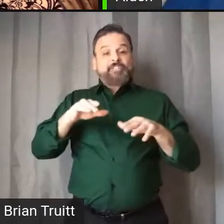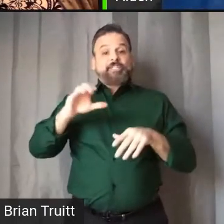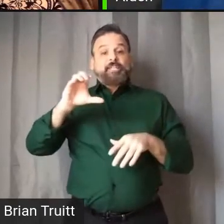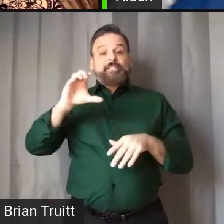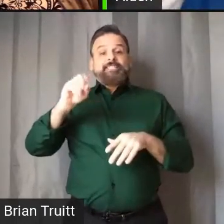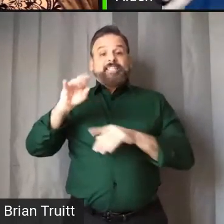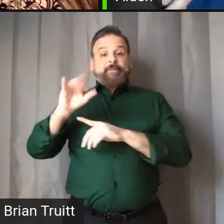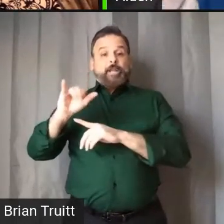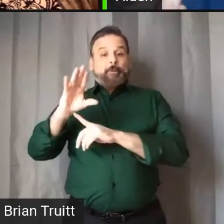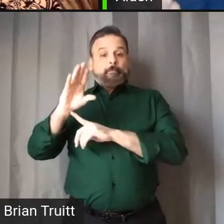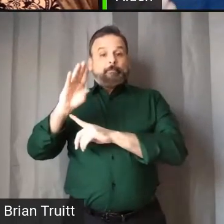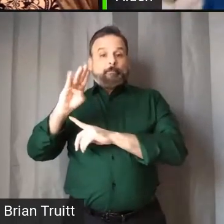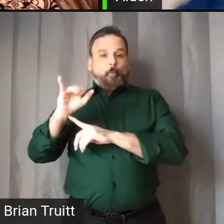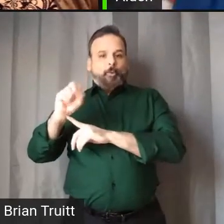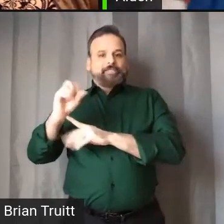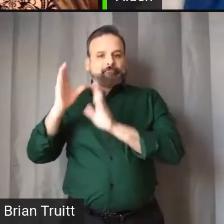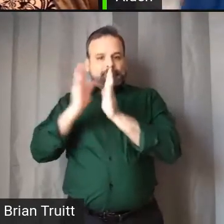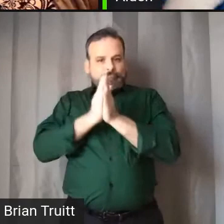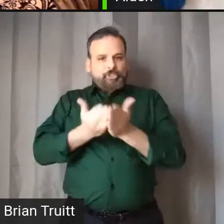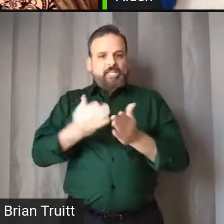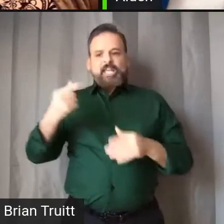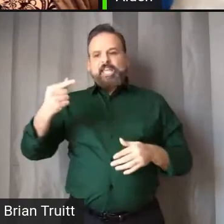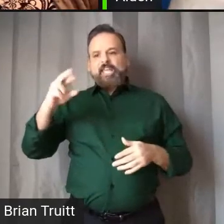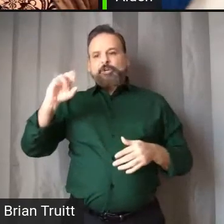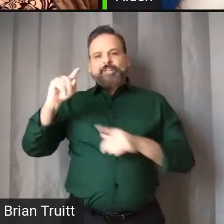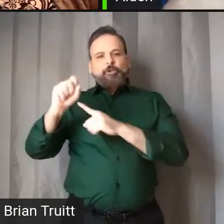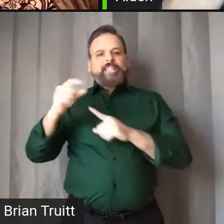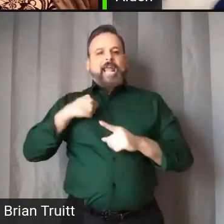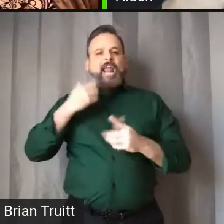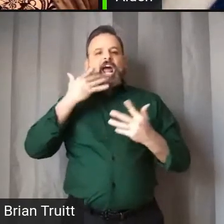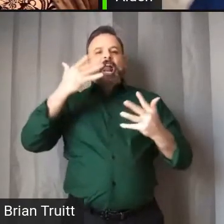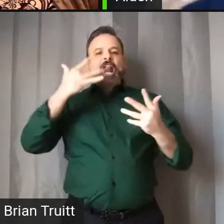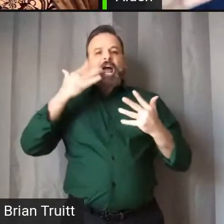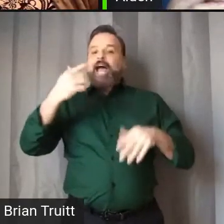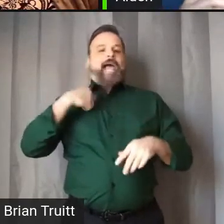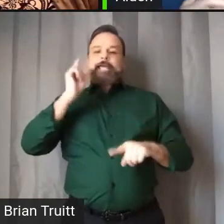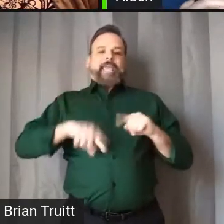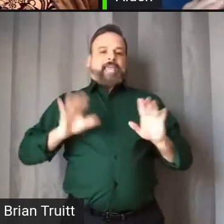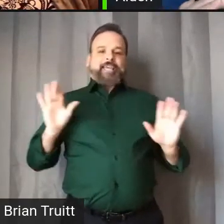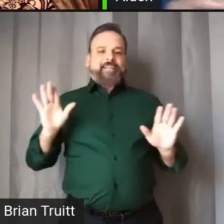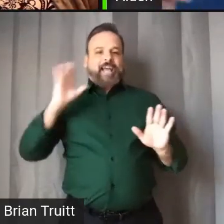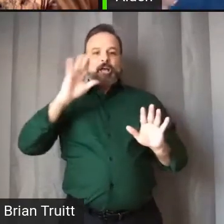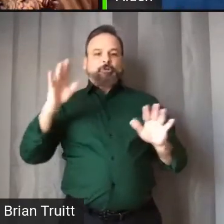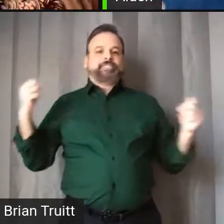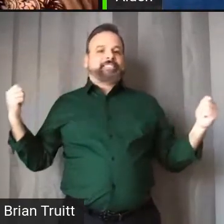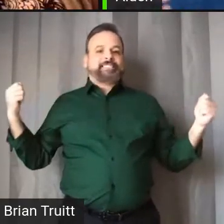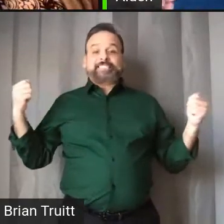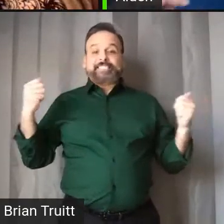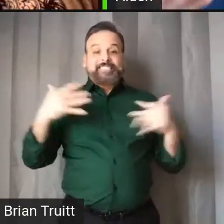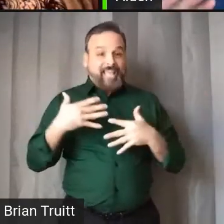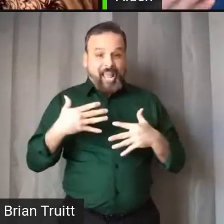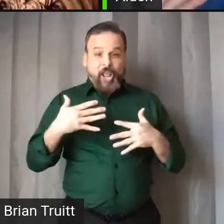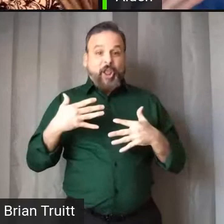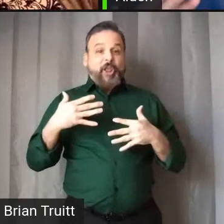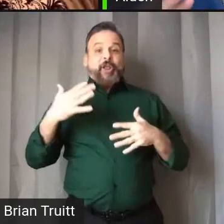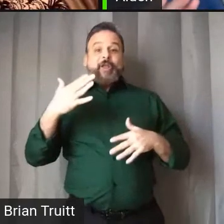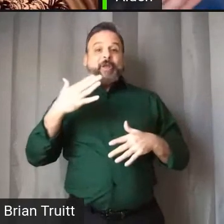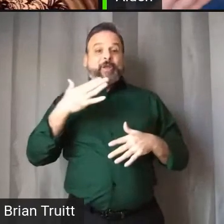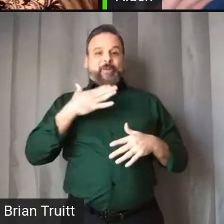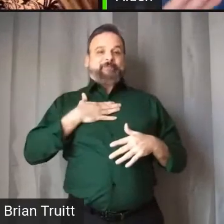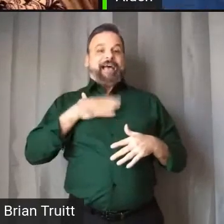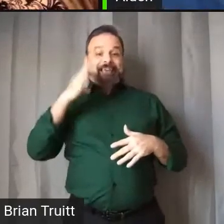is like that trilling call. I'm not going to do it because I will scare the heck out of my pets if